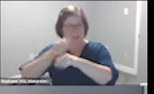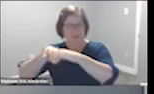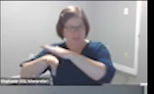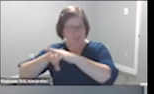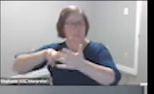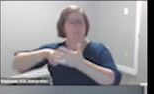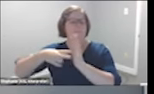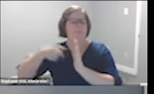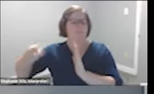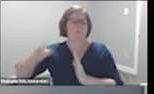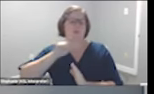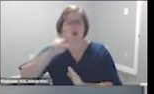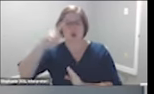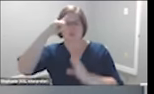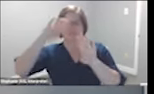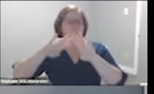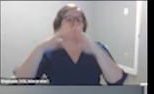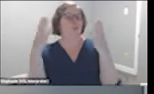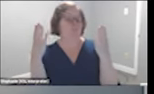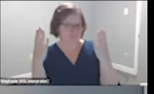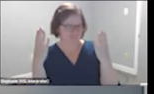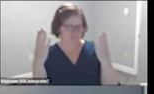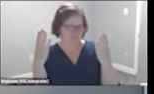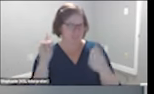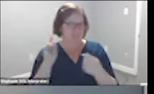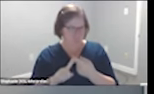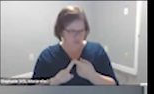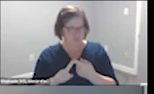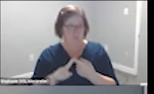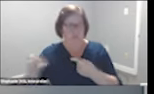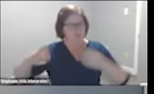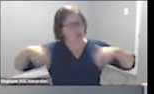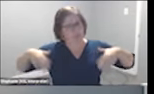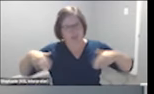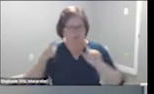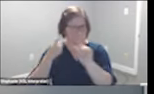open to the idea that they have not fully accomplished their goal. Exactly.